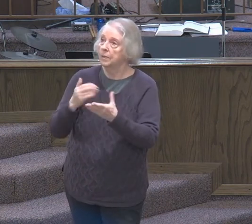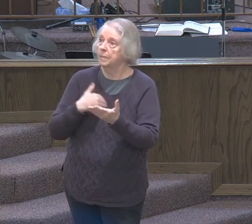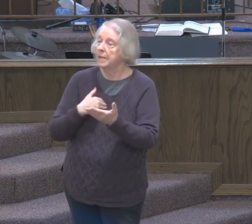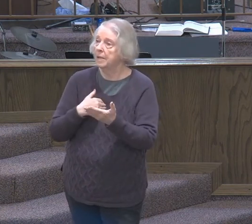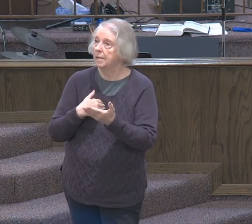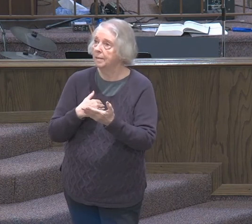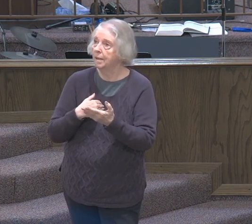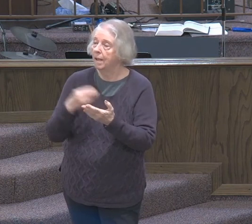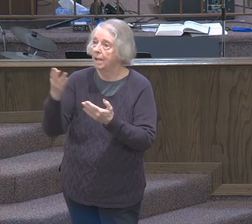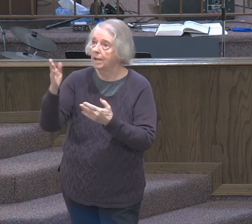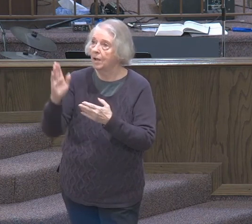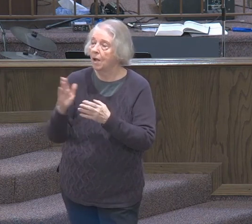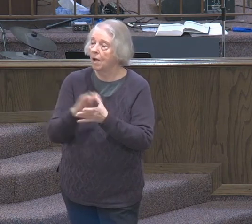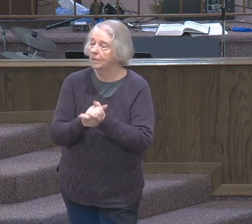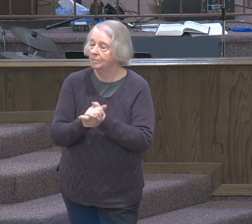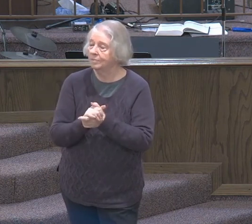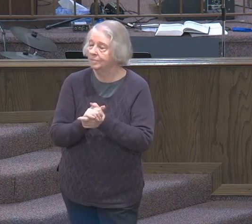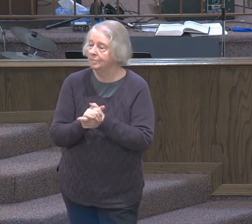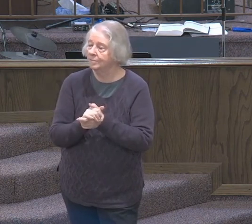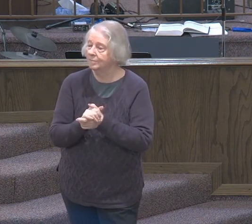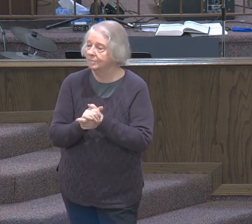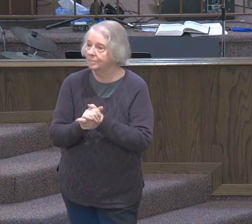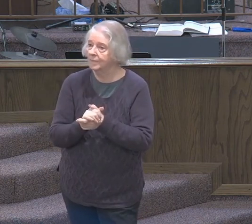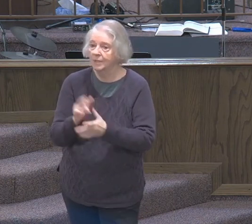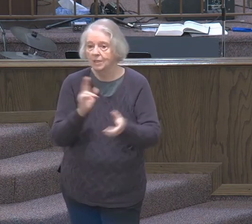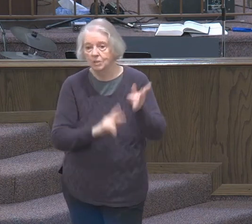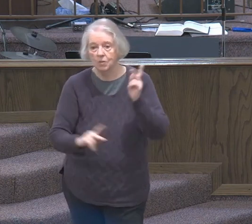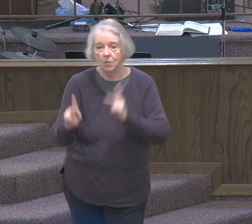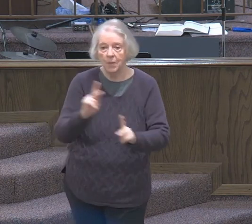So they went back to Jerusalem with joy.